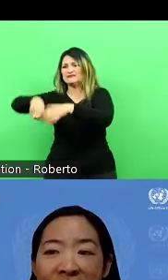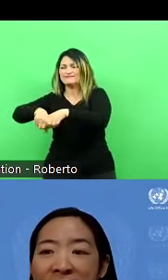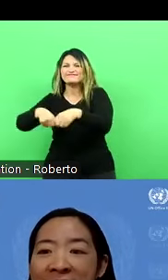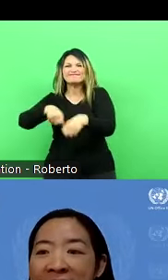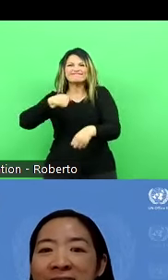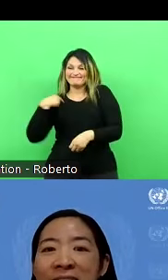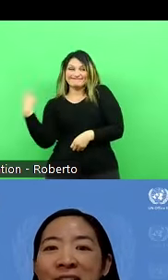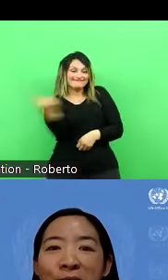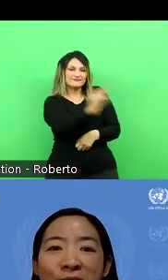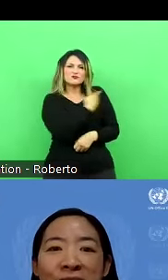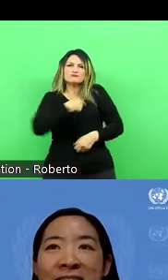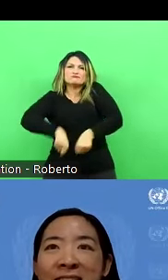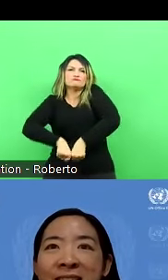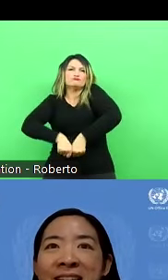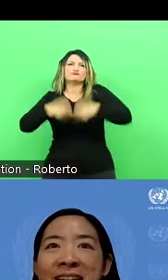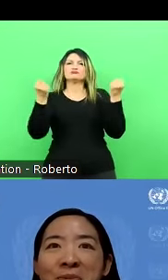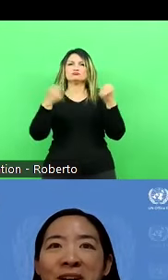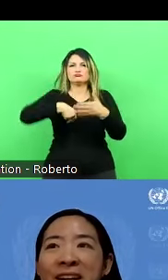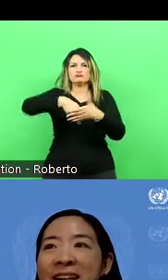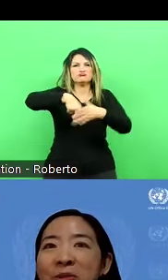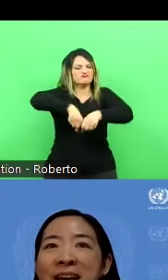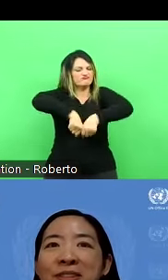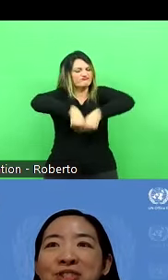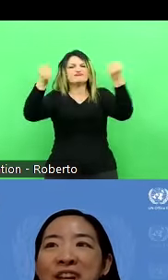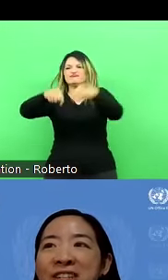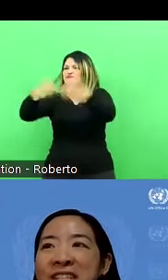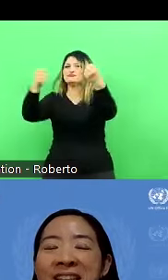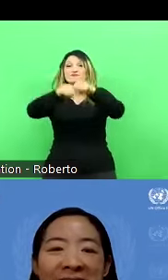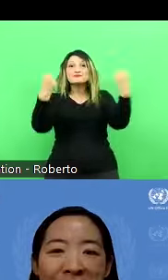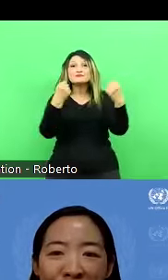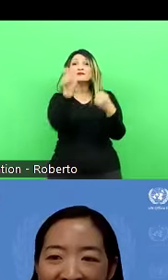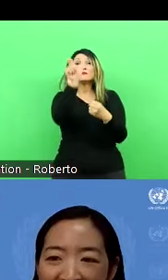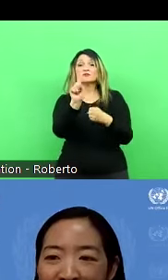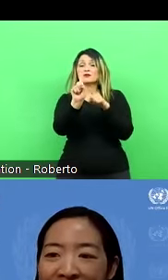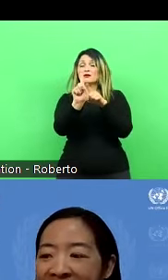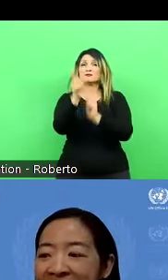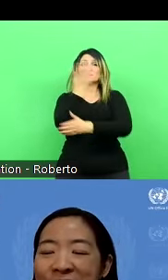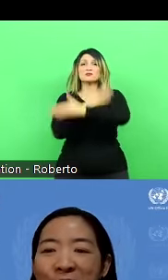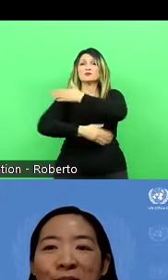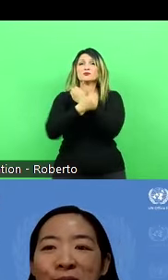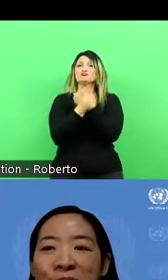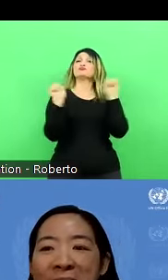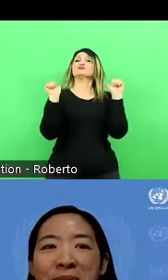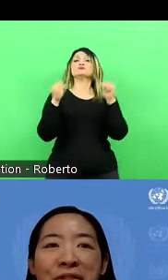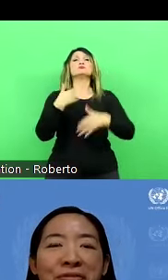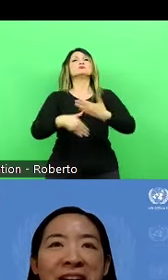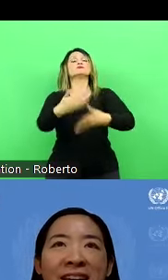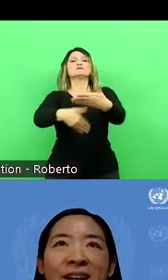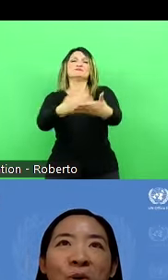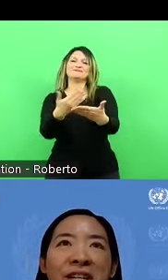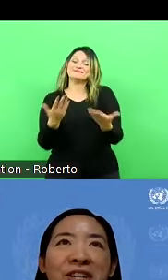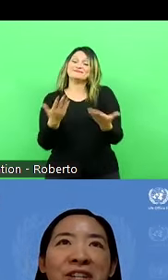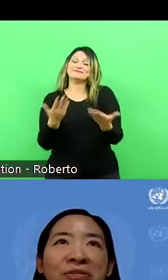false. So let's go to the leaderboard. Now we have some changes in the leaderboard here. Let's go to number